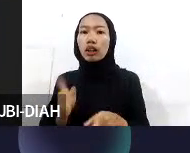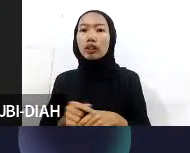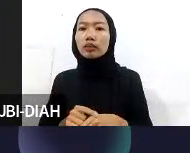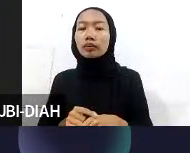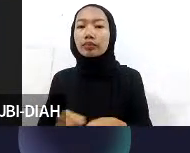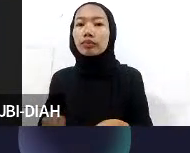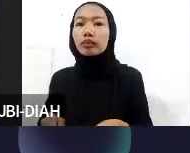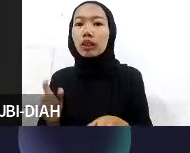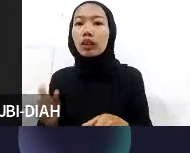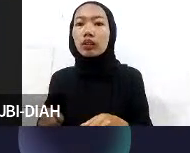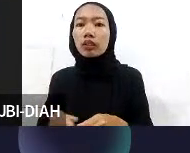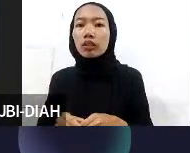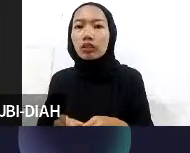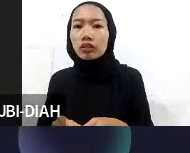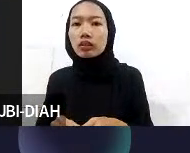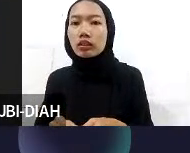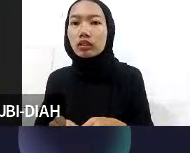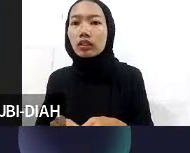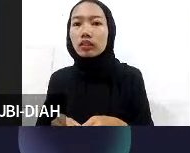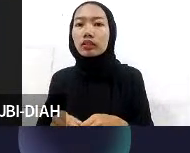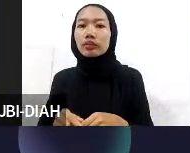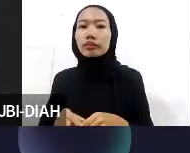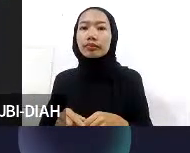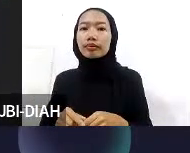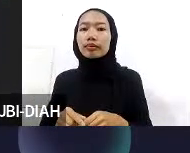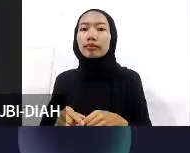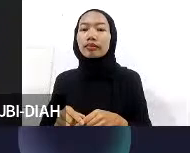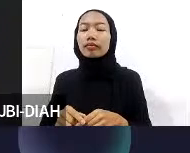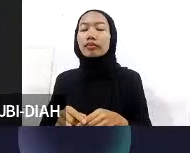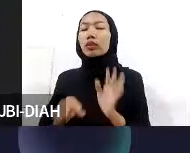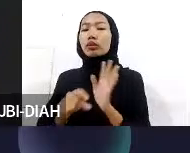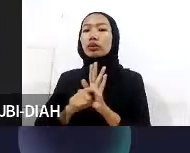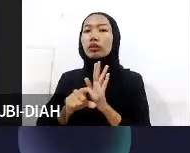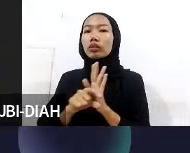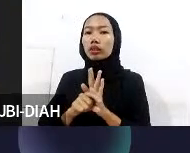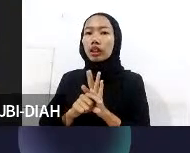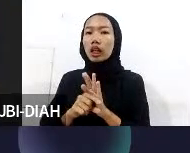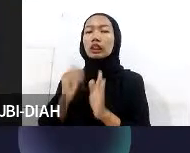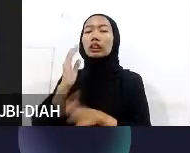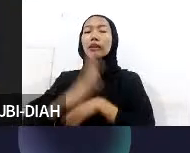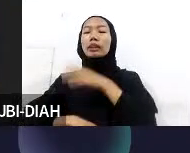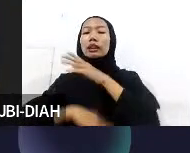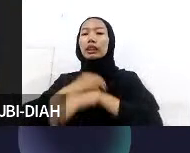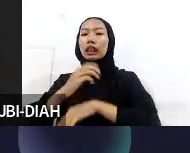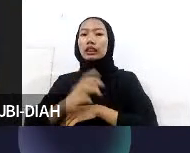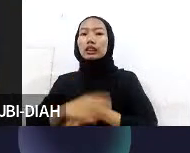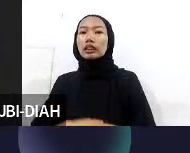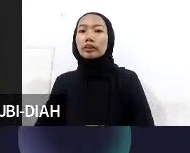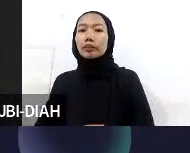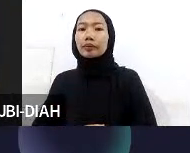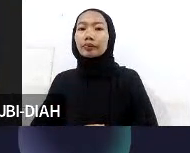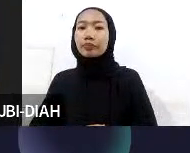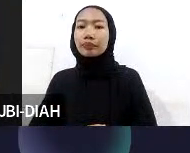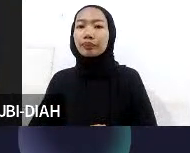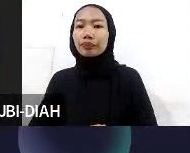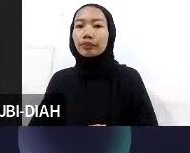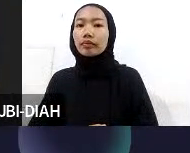These disabilities affect each one of us in different ways.